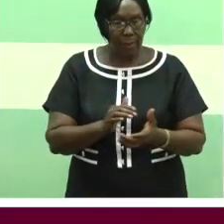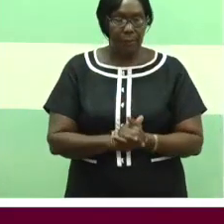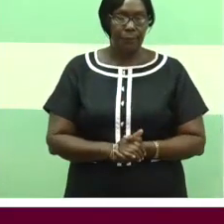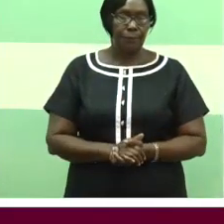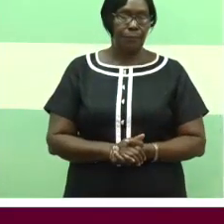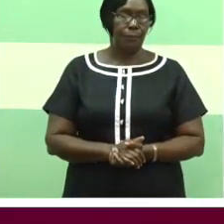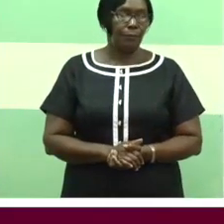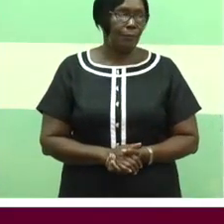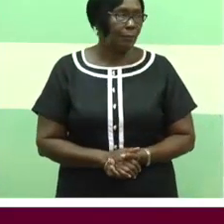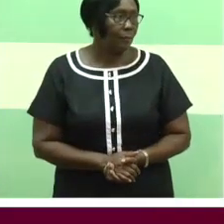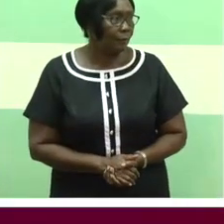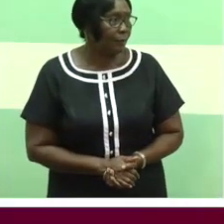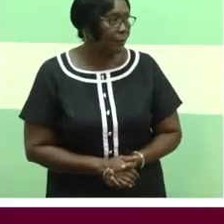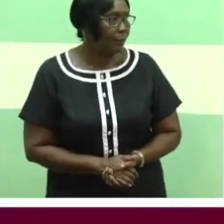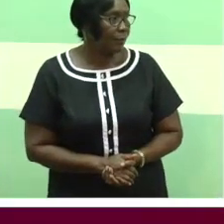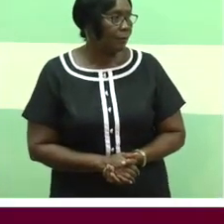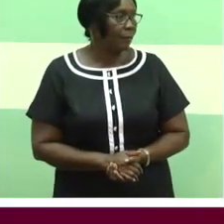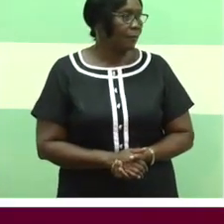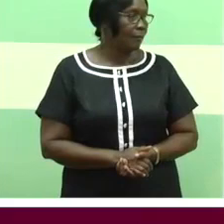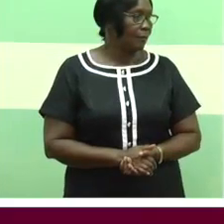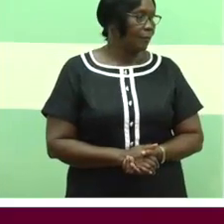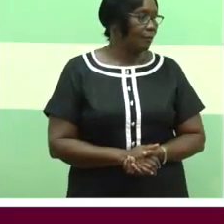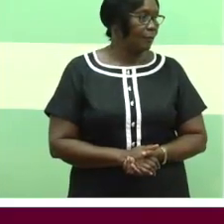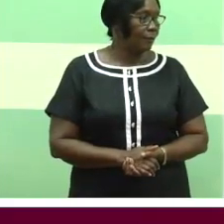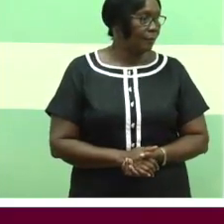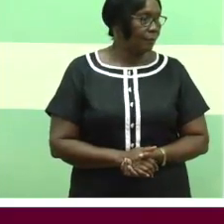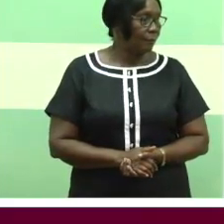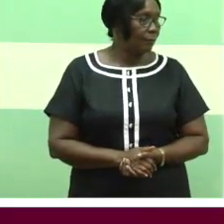Now this is, I